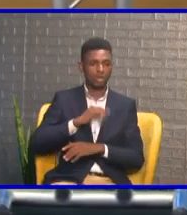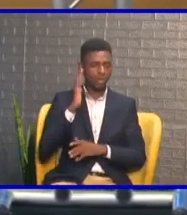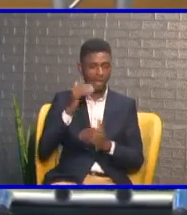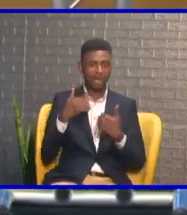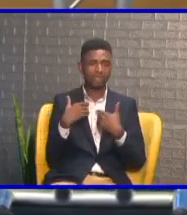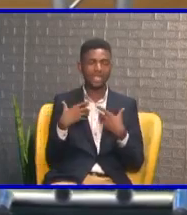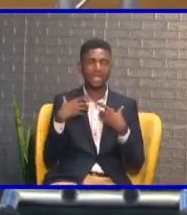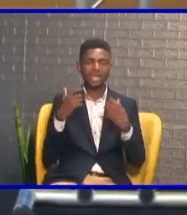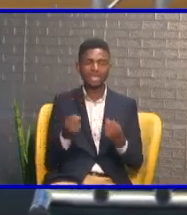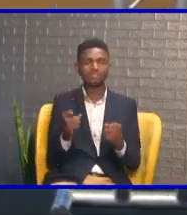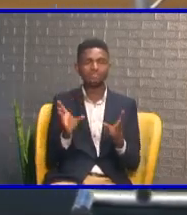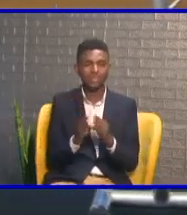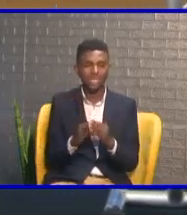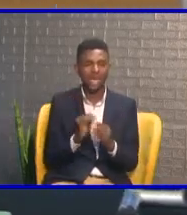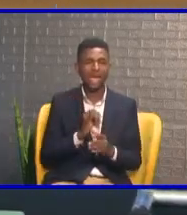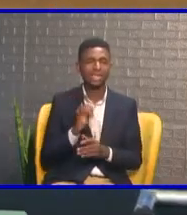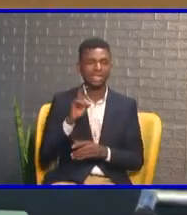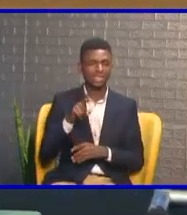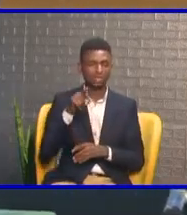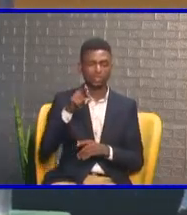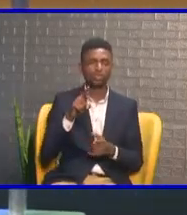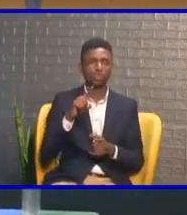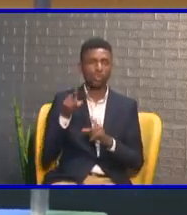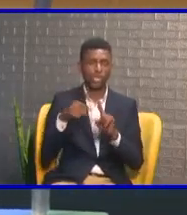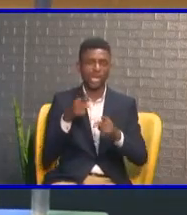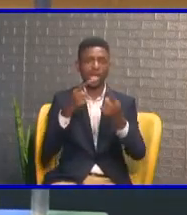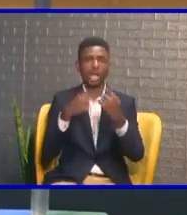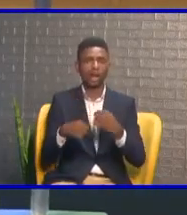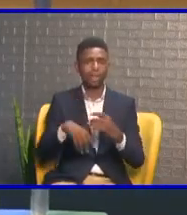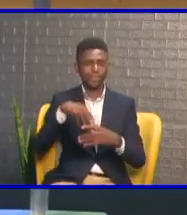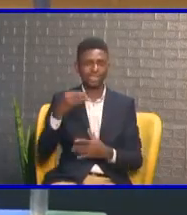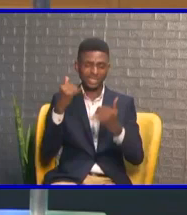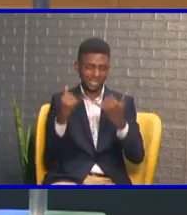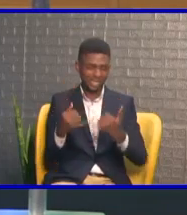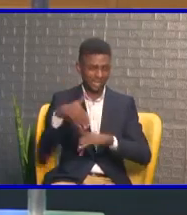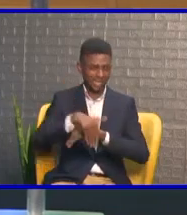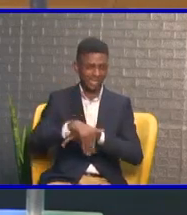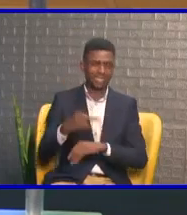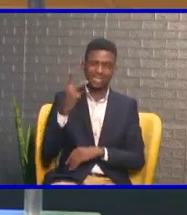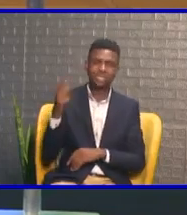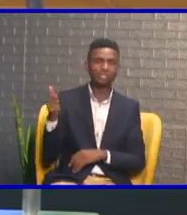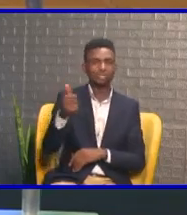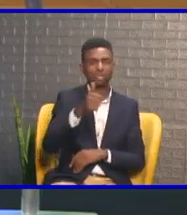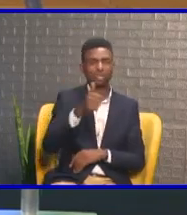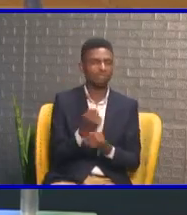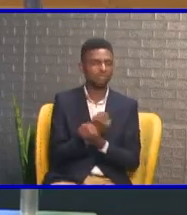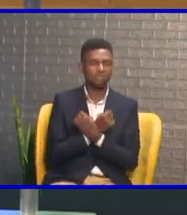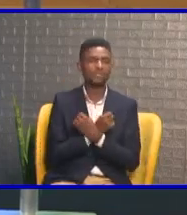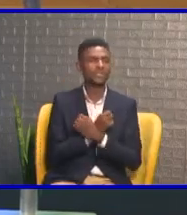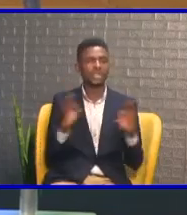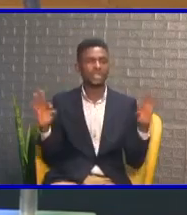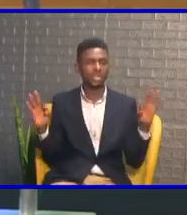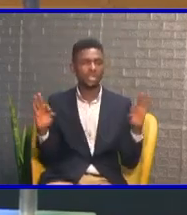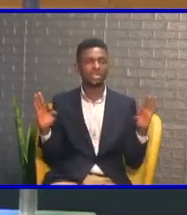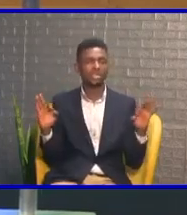tonight. I need you to, when you come out tonight, imagine yourself free. I don't care if it's been